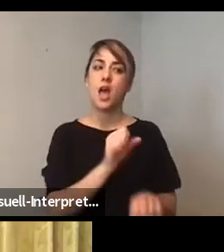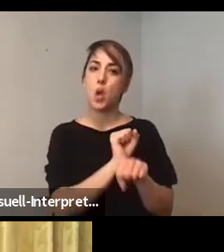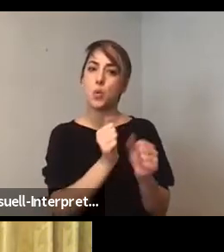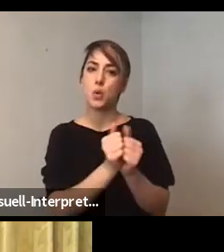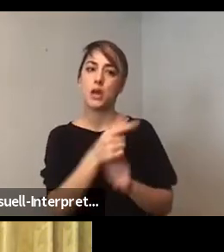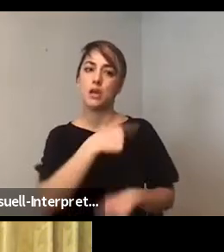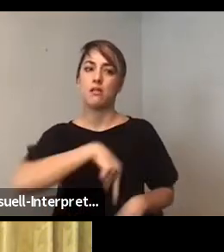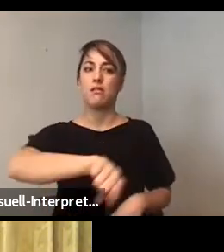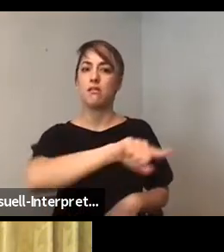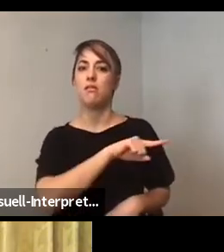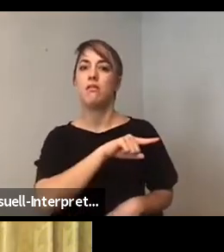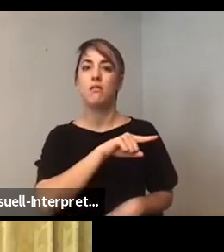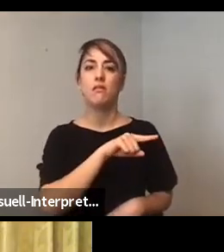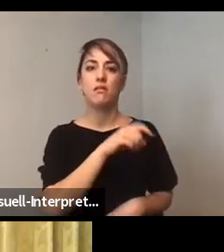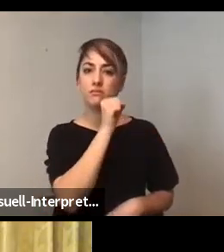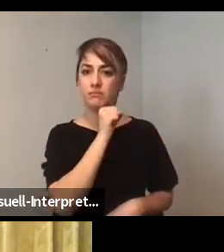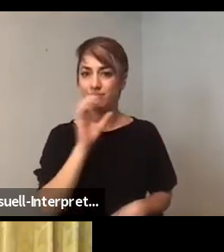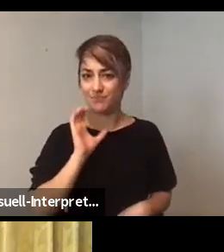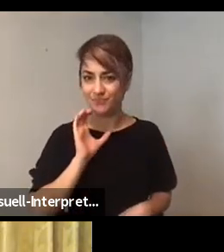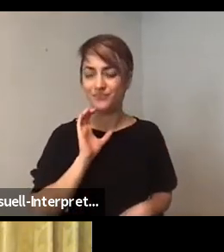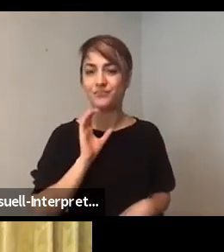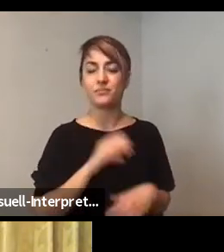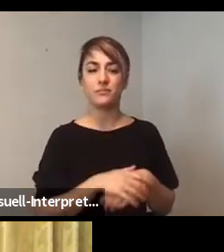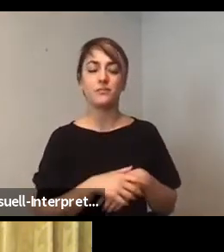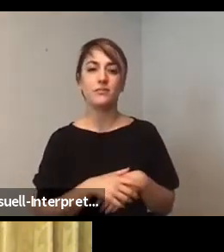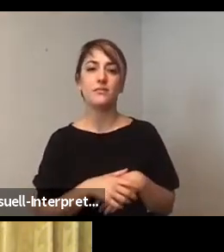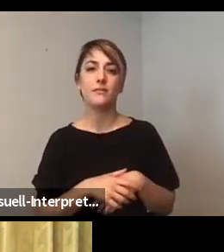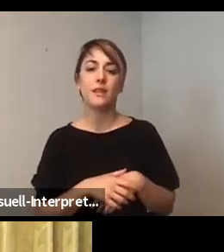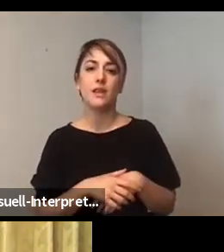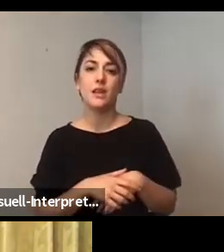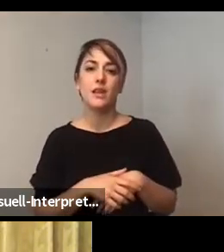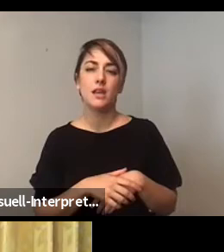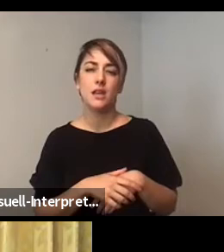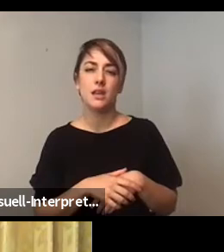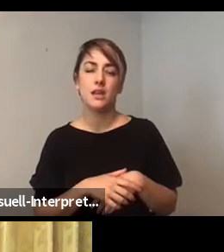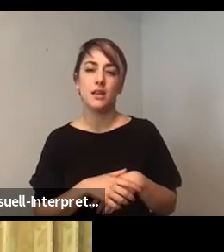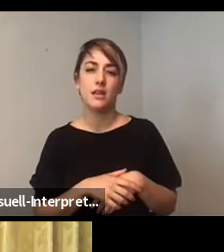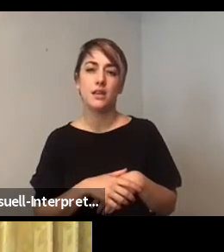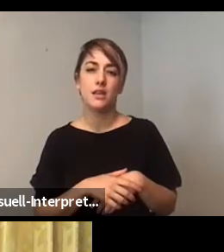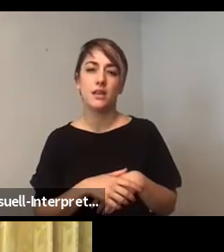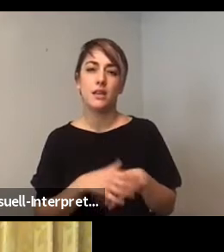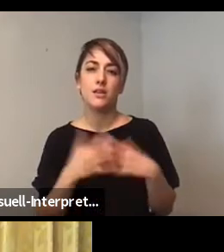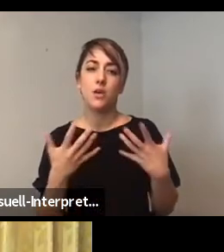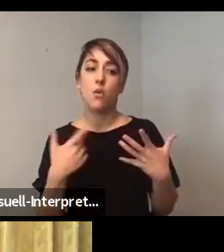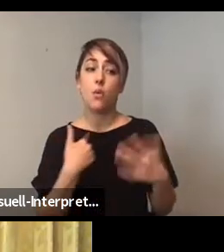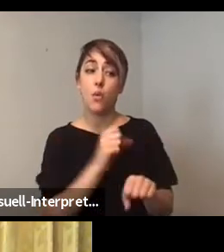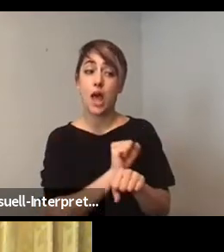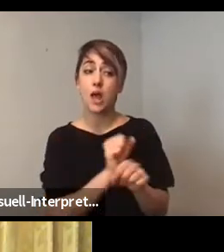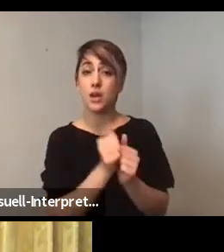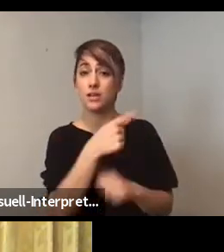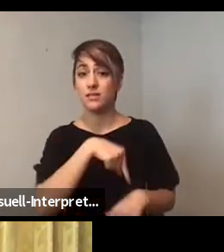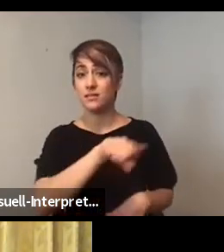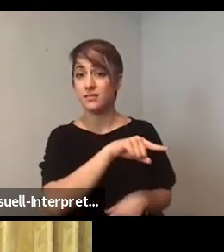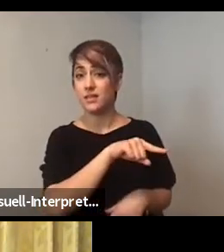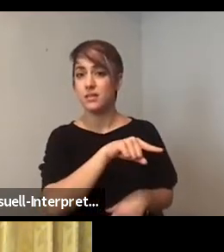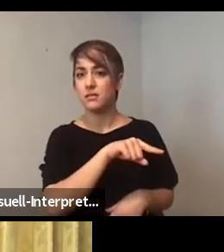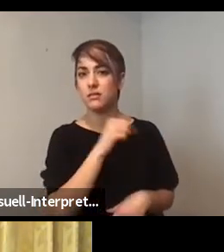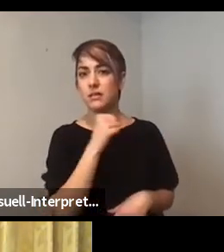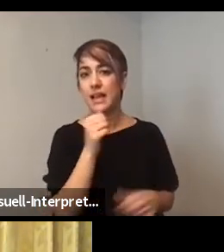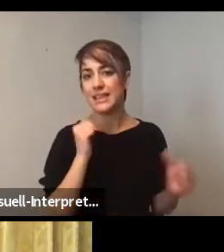here in Israel in front of the elderly houses, but not a theater. People come out